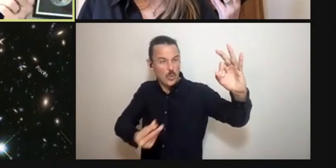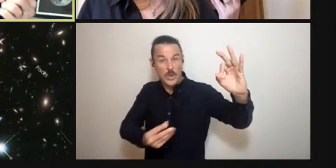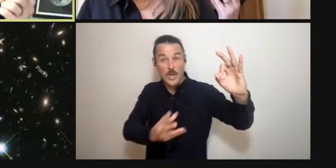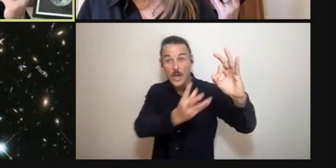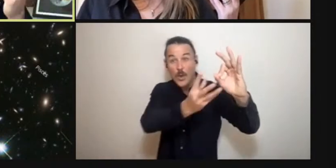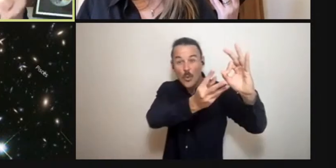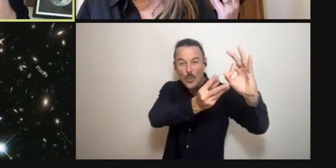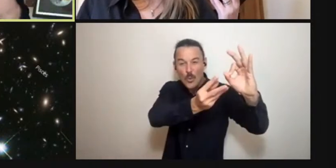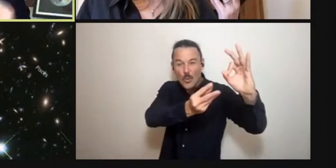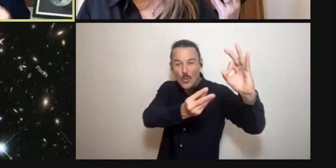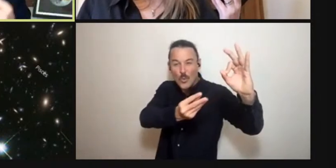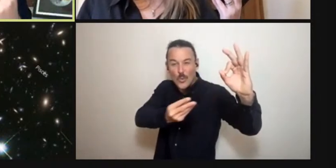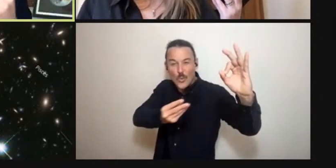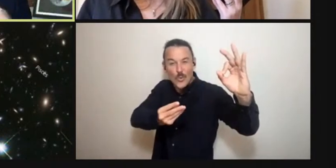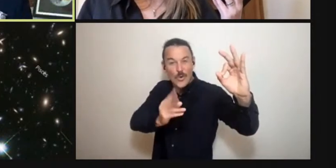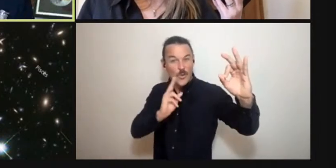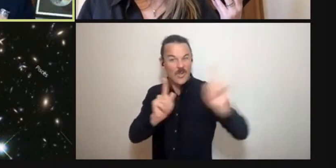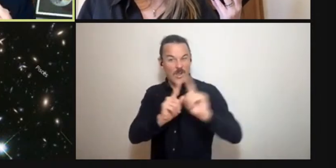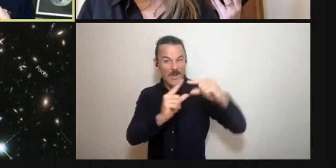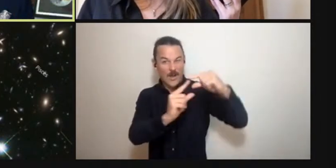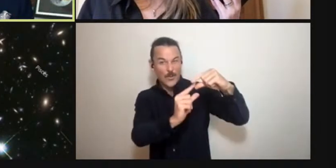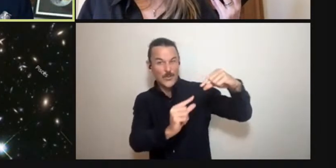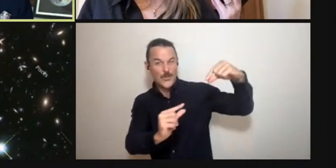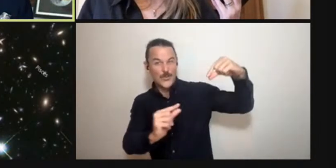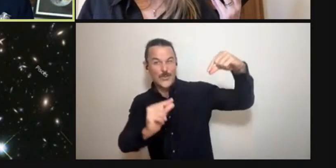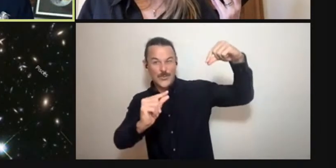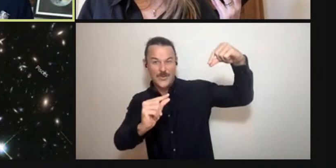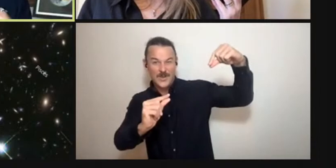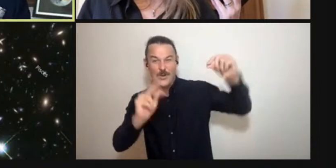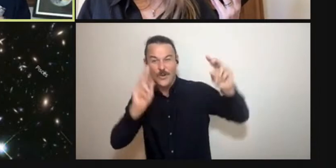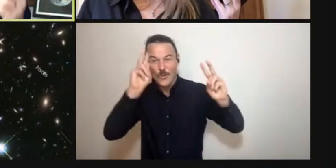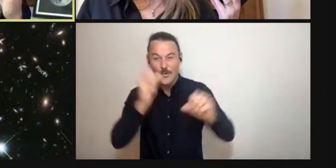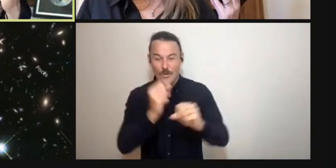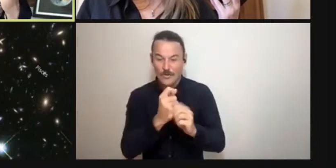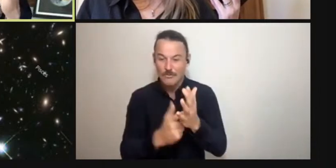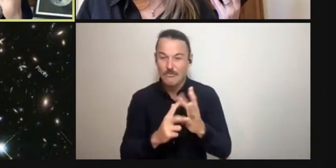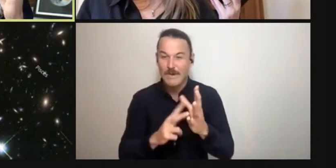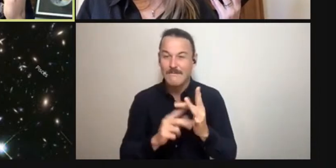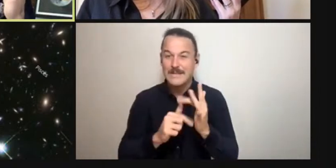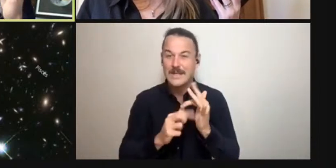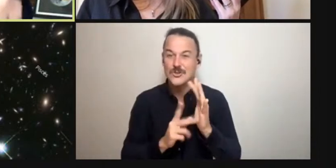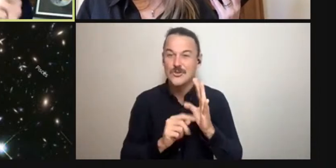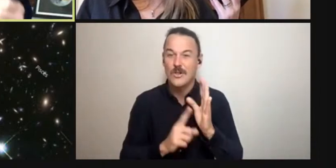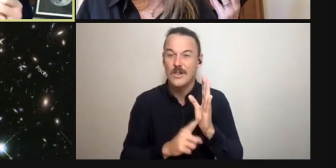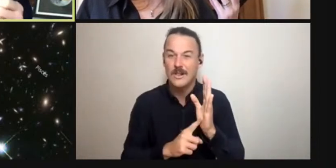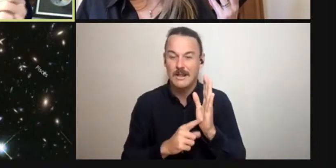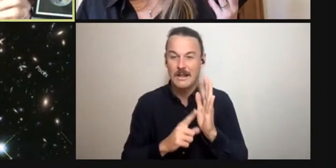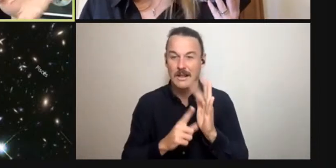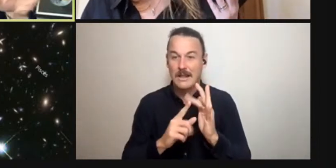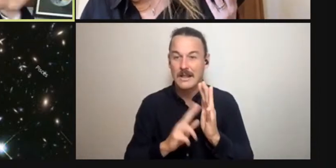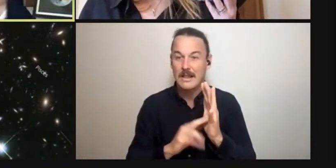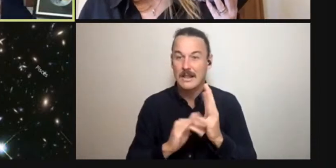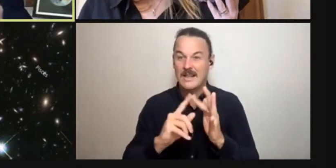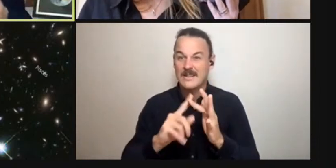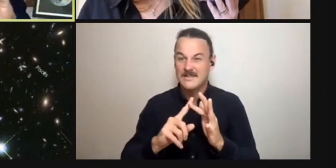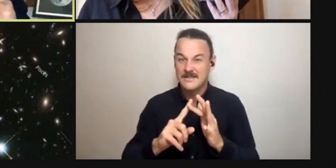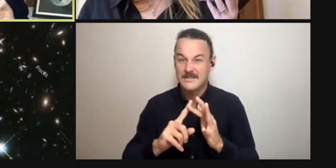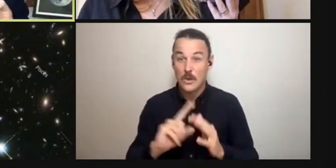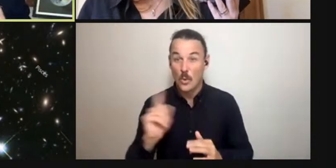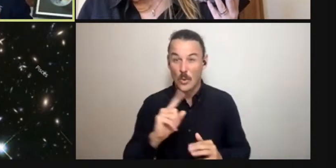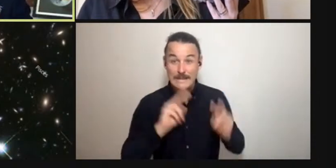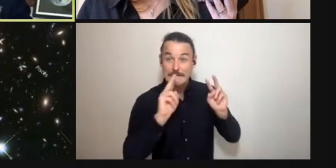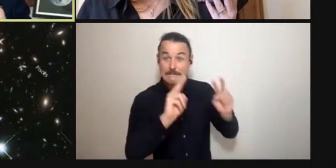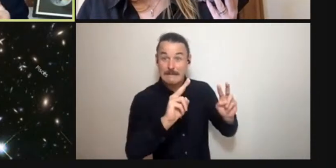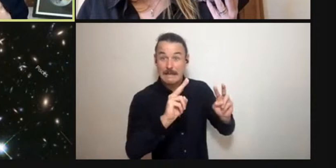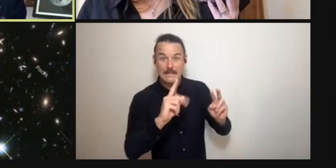these arcs by gravitational lensing. This is something Einstein predicted. The amount of lensing we see, all of those arcs, and